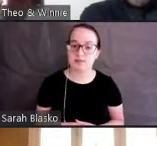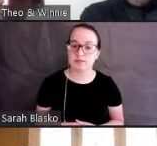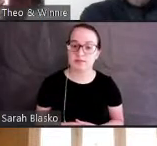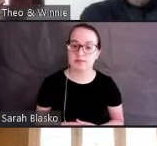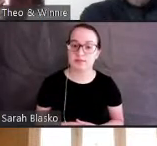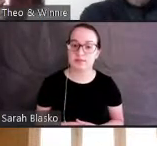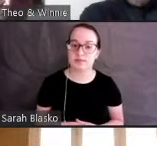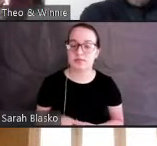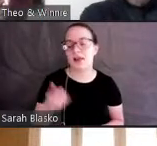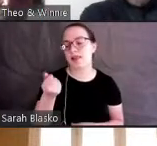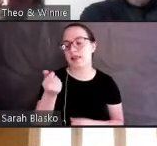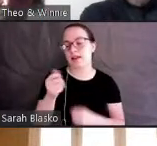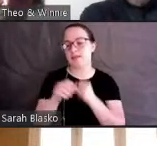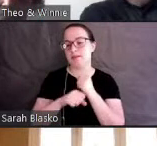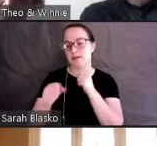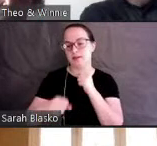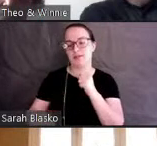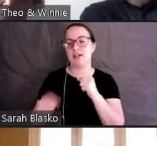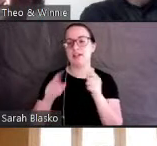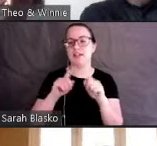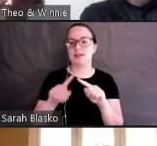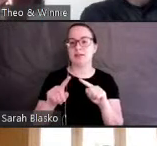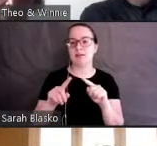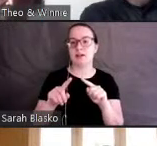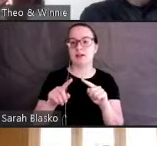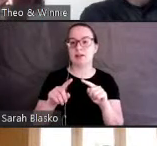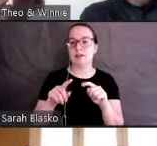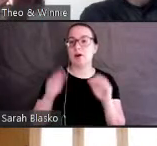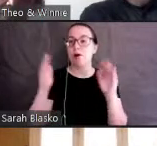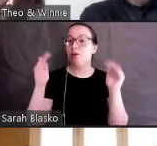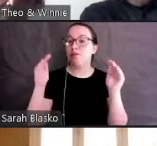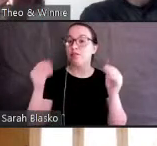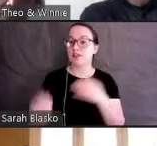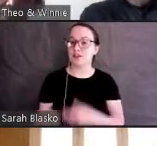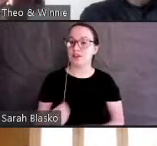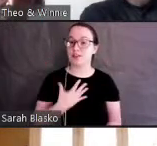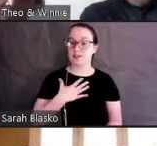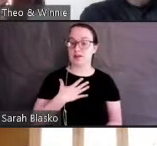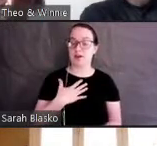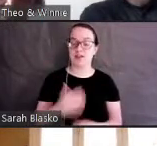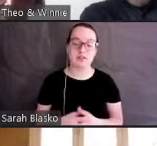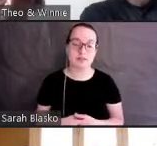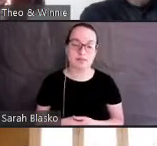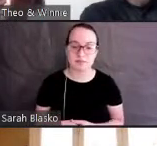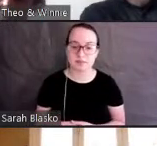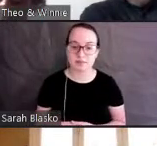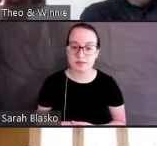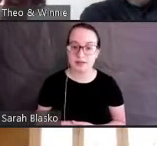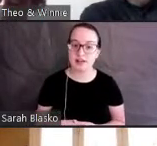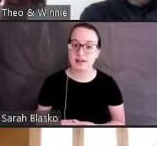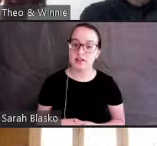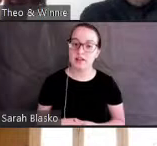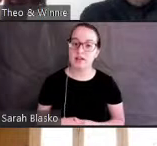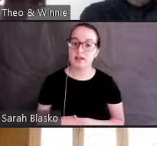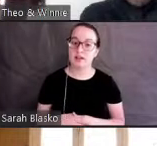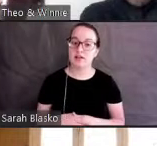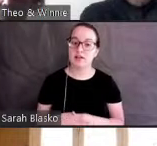ranting, but hopefully you're inspired. But I just want to say to everyone that's given so far, praise